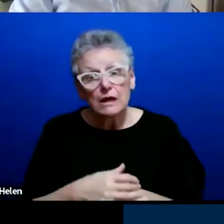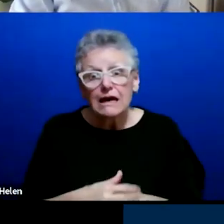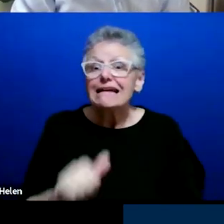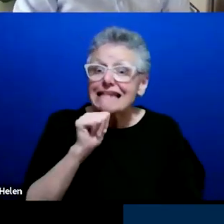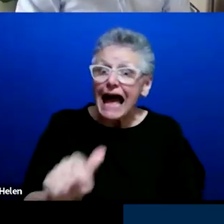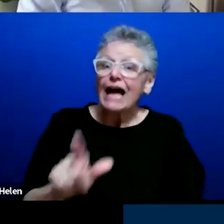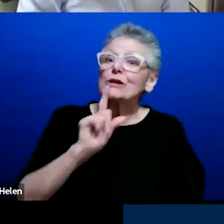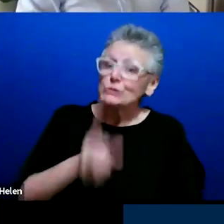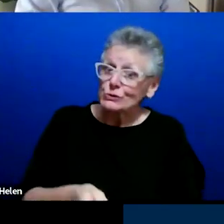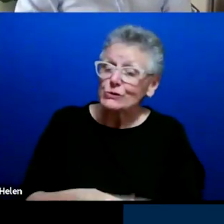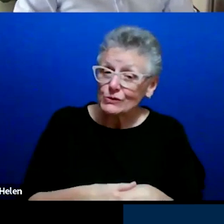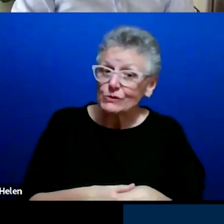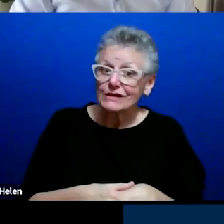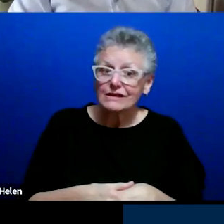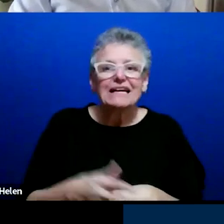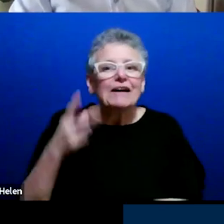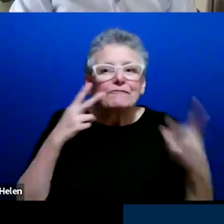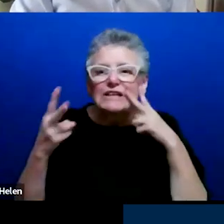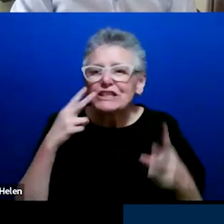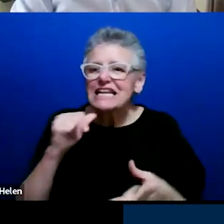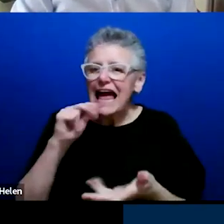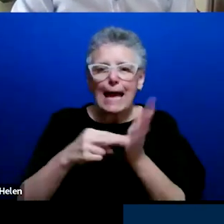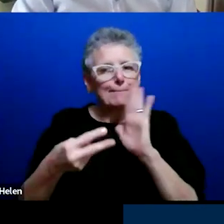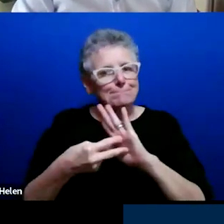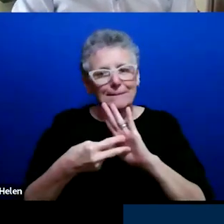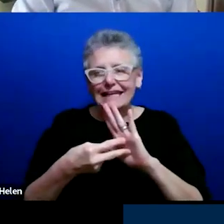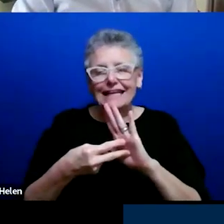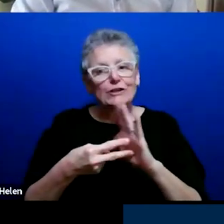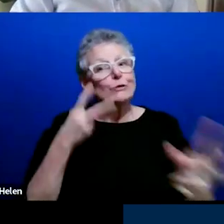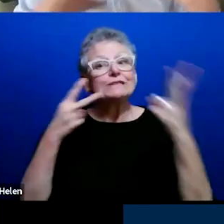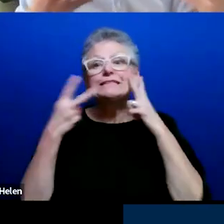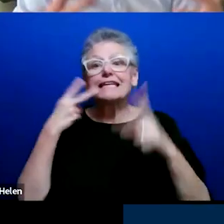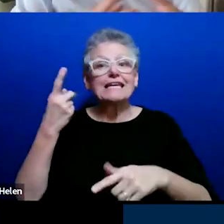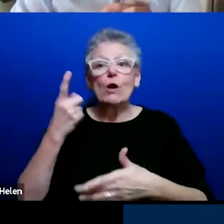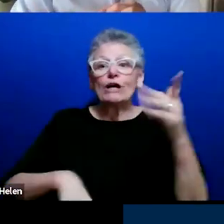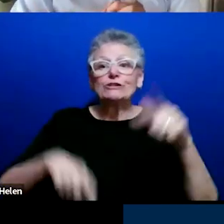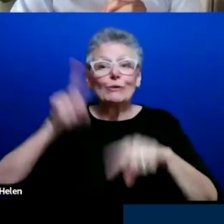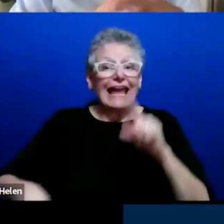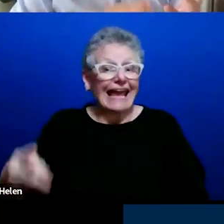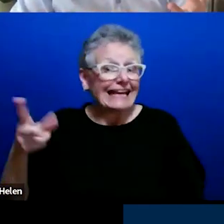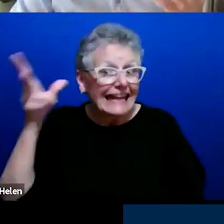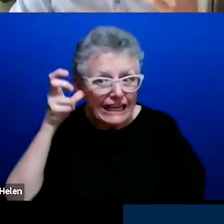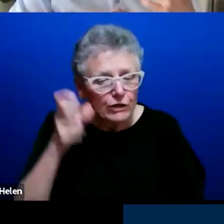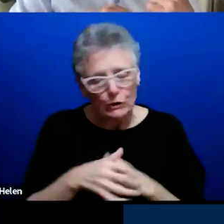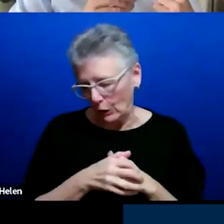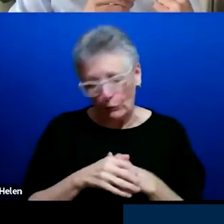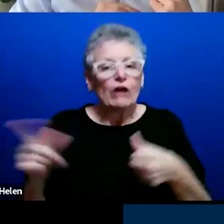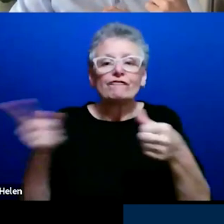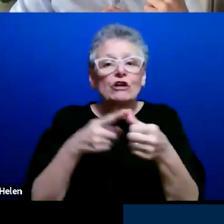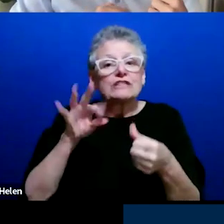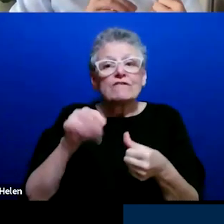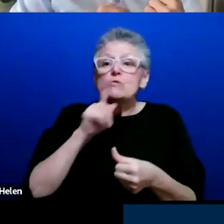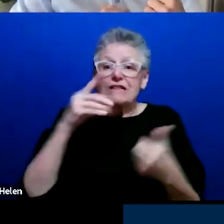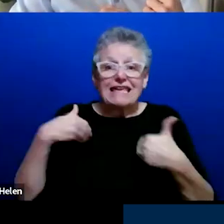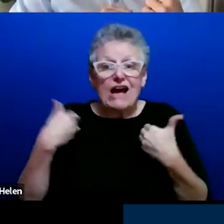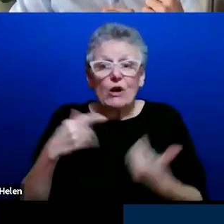not true. So vision doesn't mean you always replace what you can't hear, and if it's visible on the face. First, if you're really